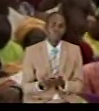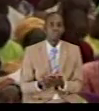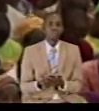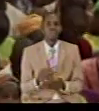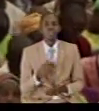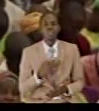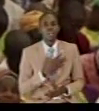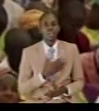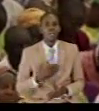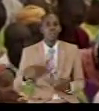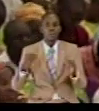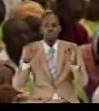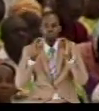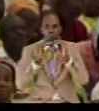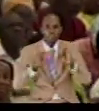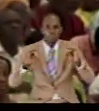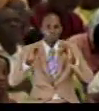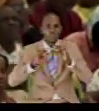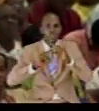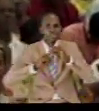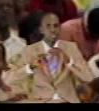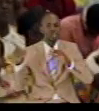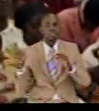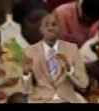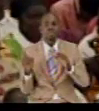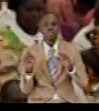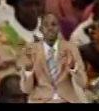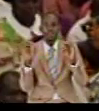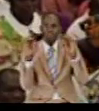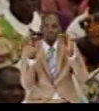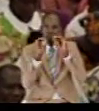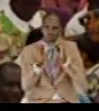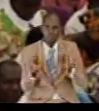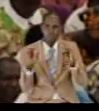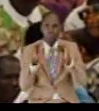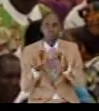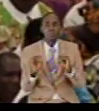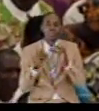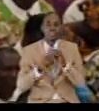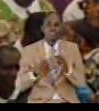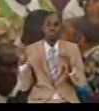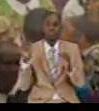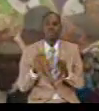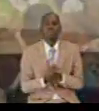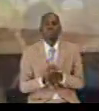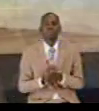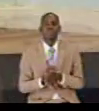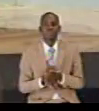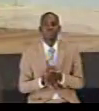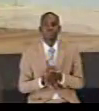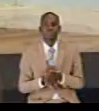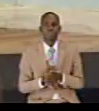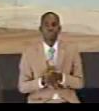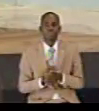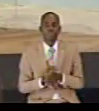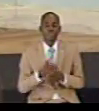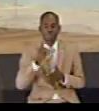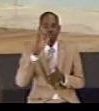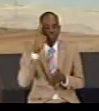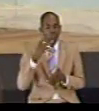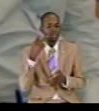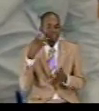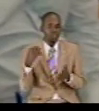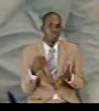none escaped. None escaped. You will sing